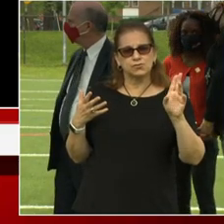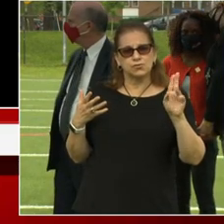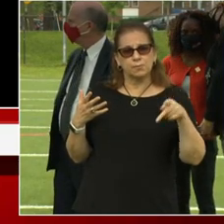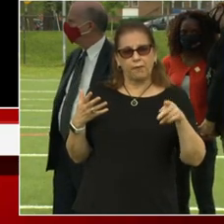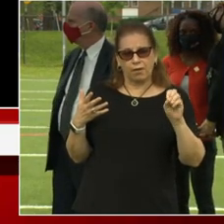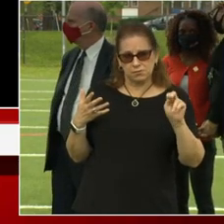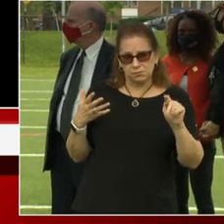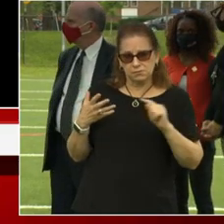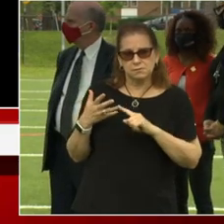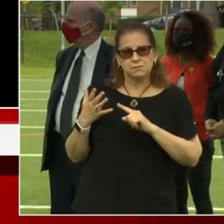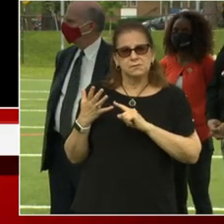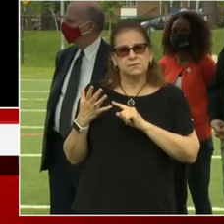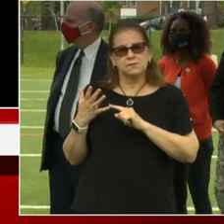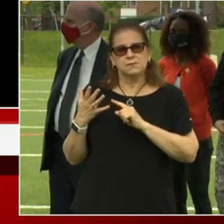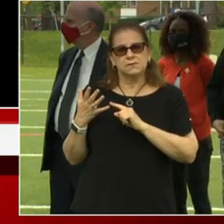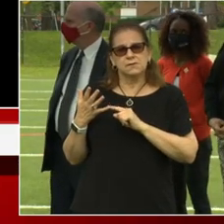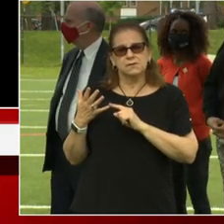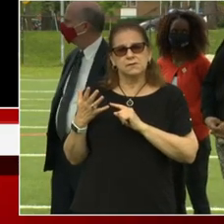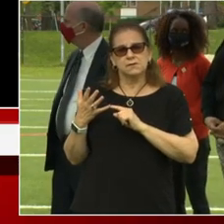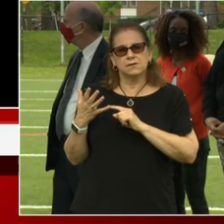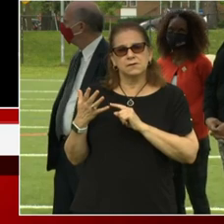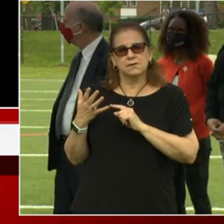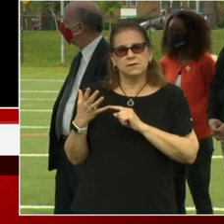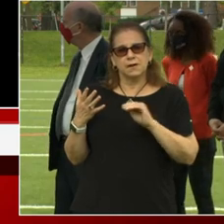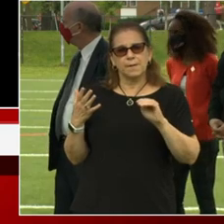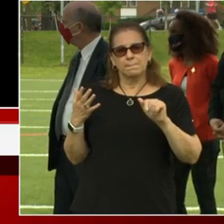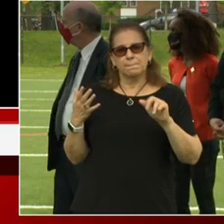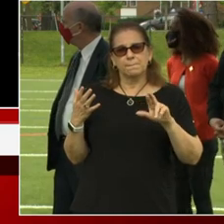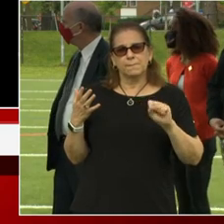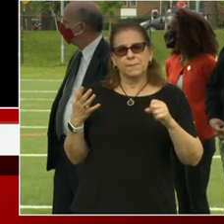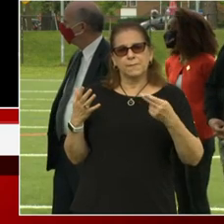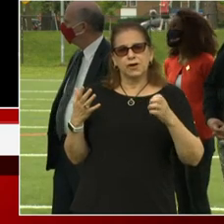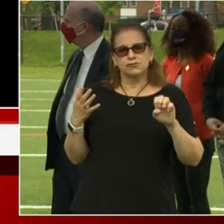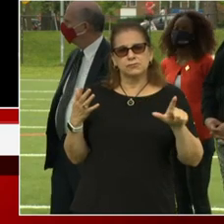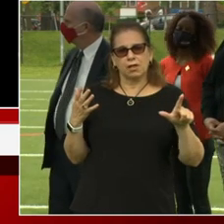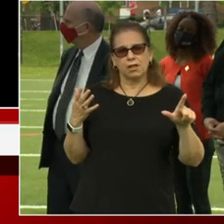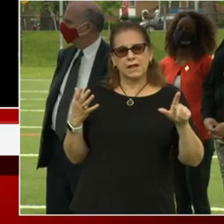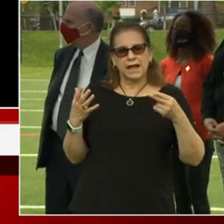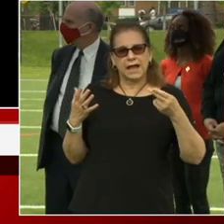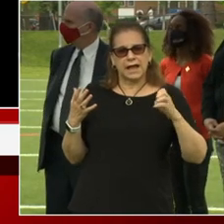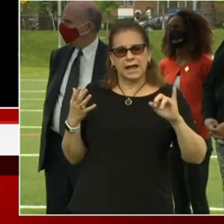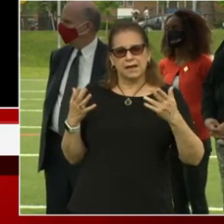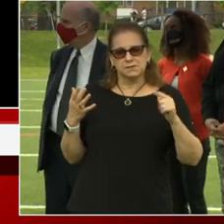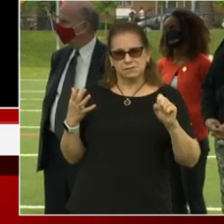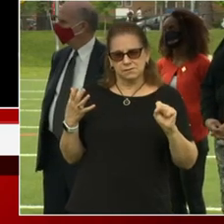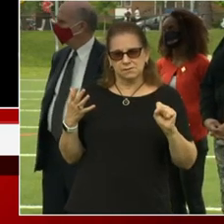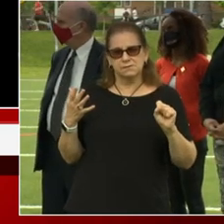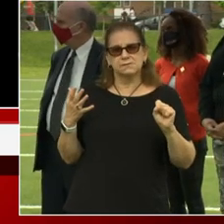Marshall Heights Benning Ridge will be led by Captain Sean Connors. And we have